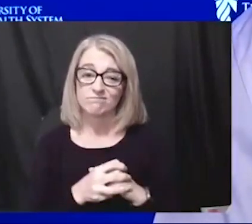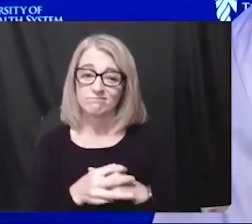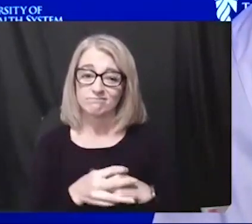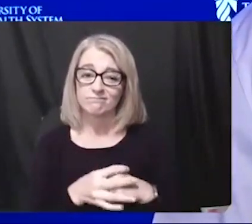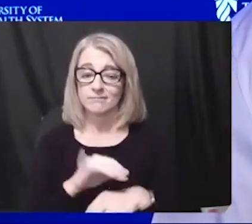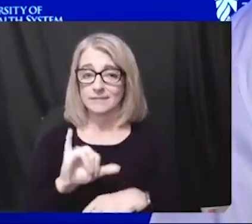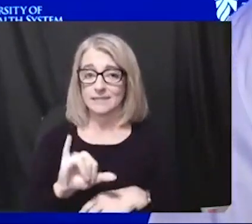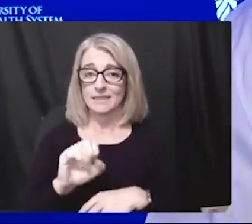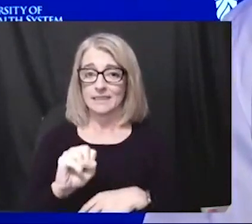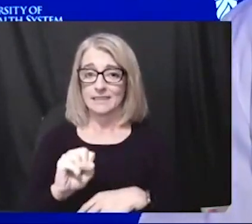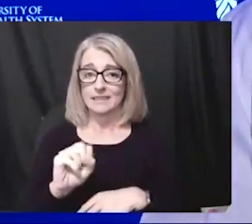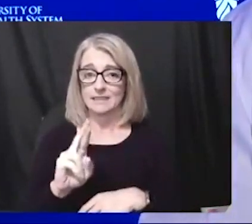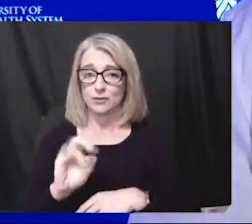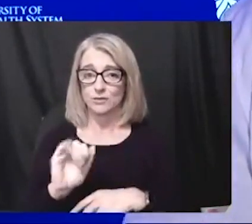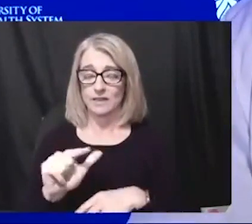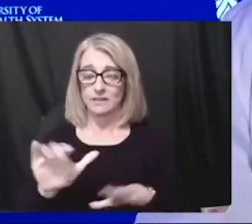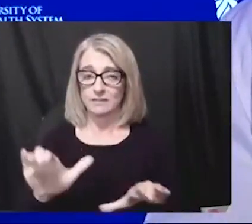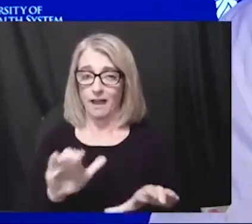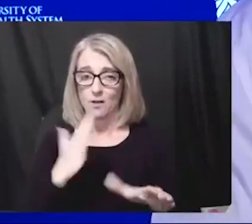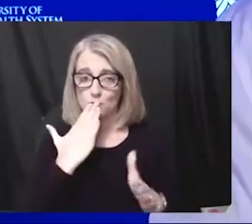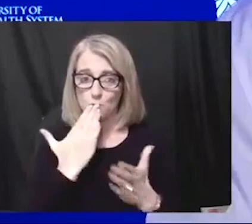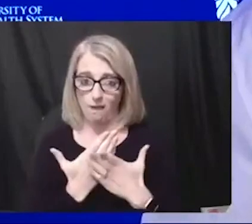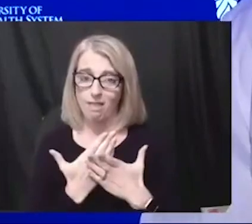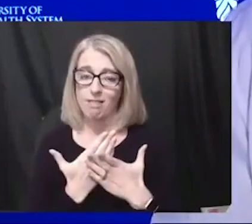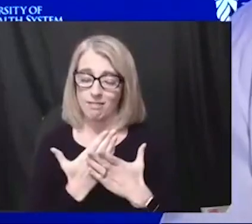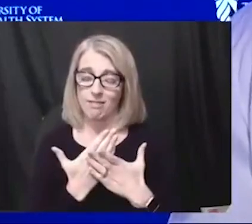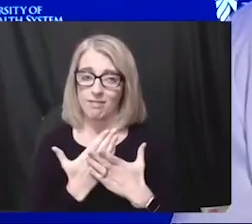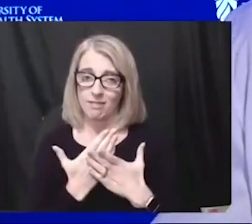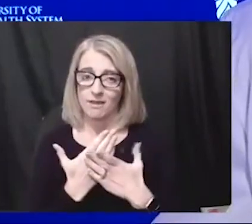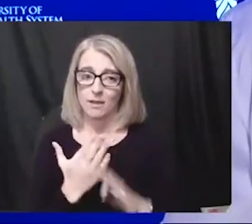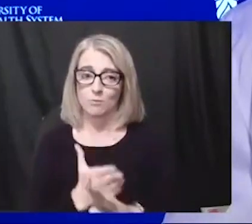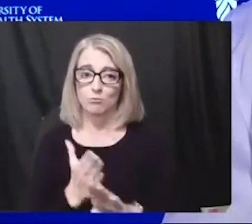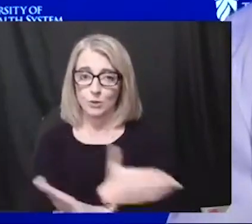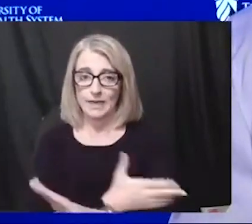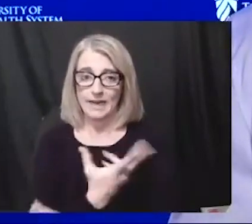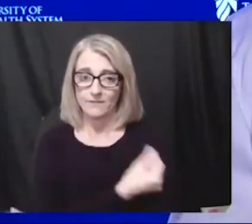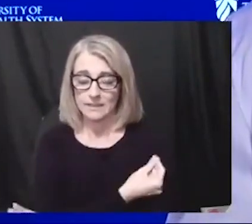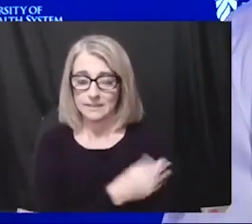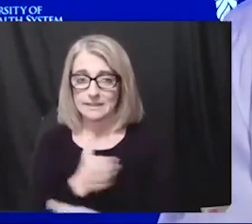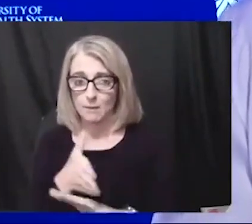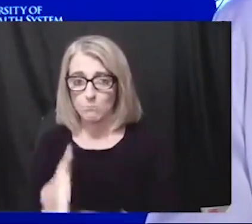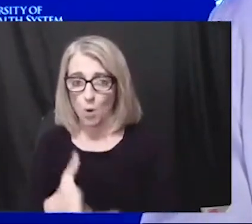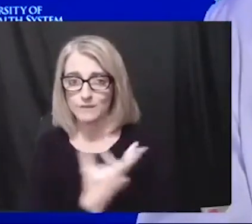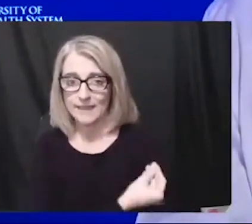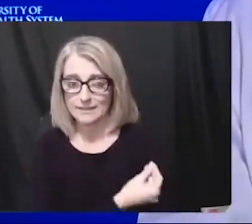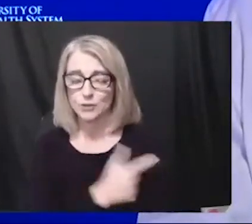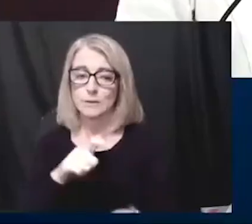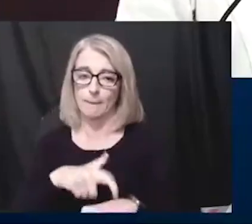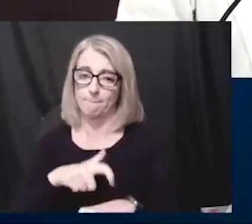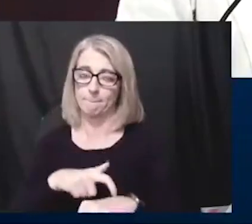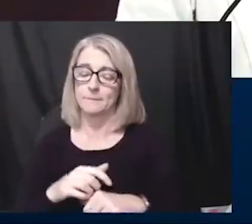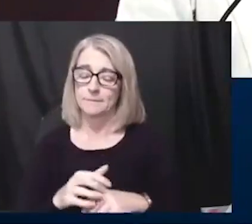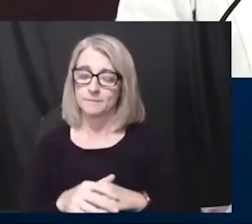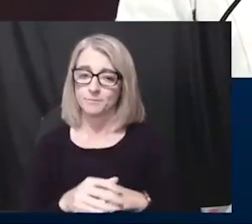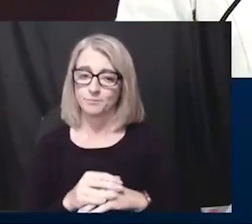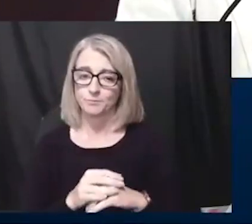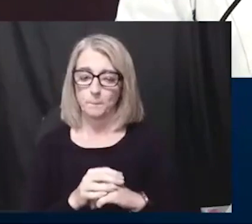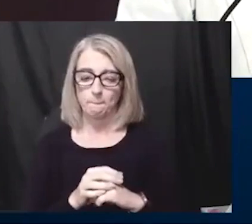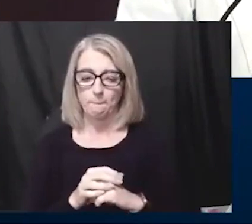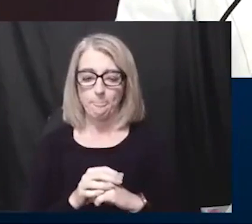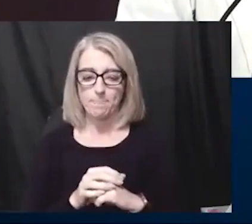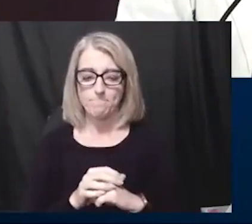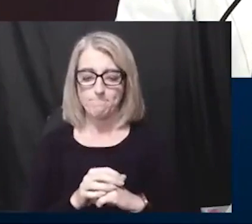No. Okay. Jess? Okay, so Isaac wants to know, should unvaccinated people be charged higher